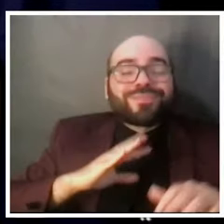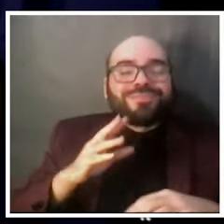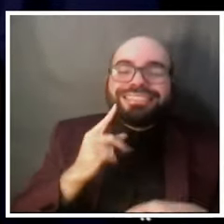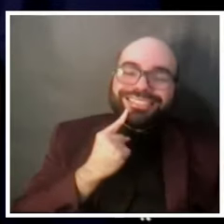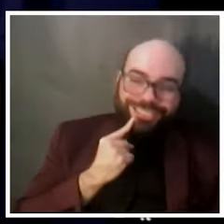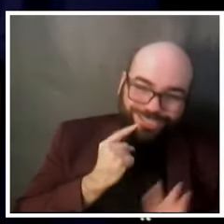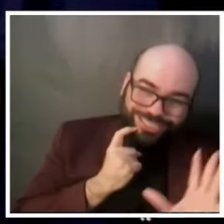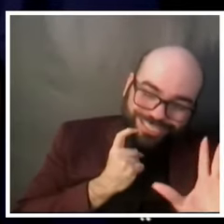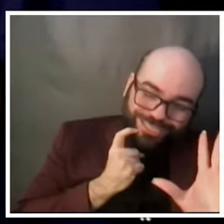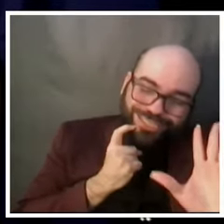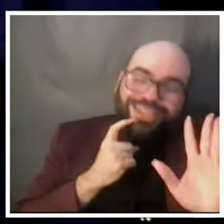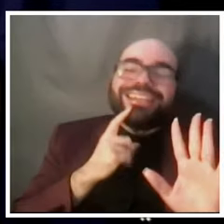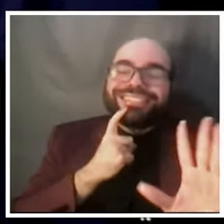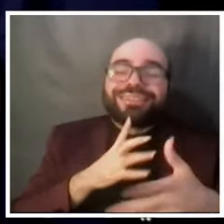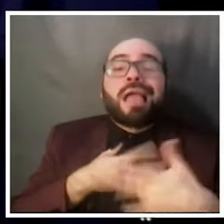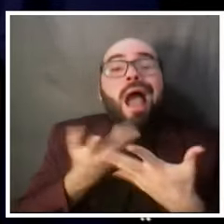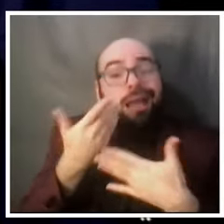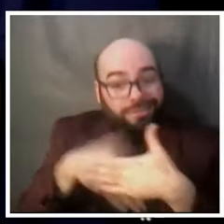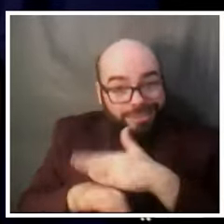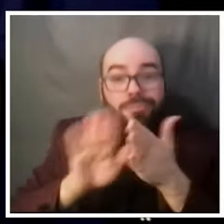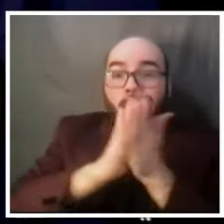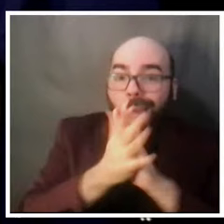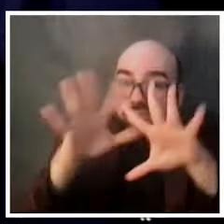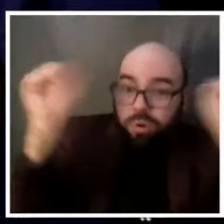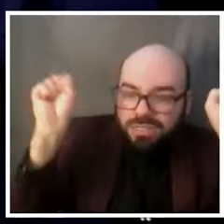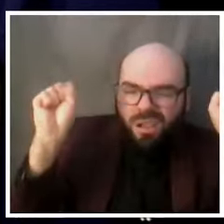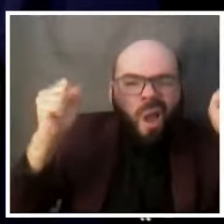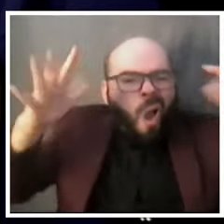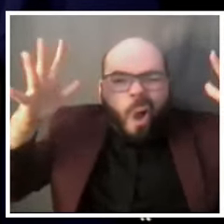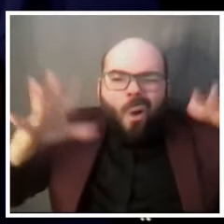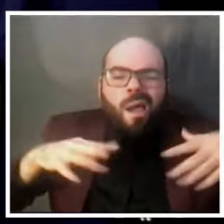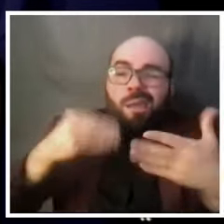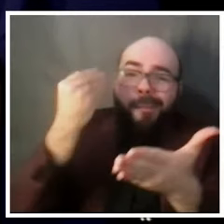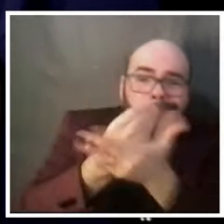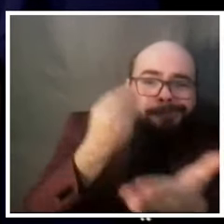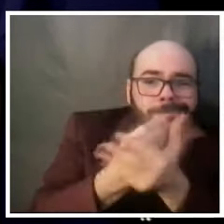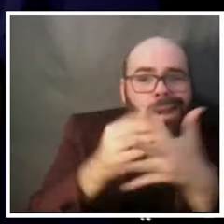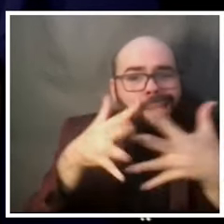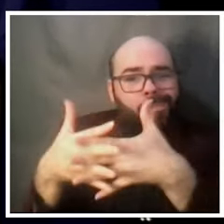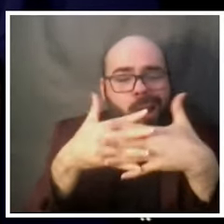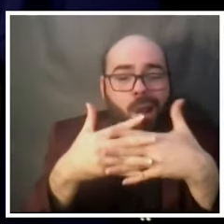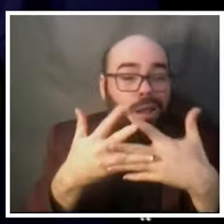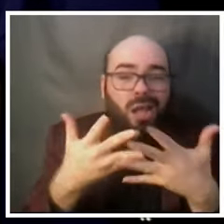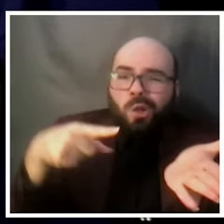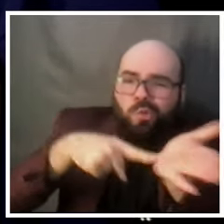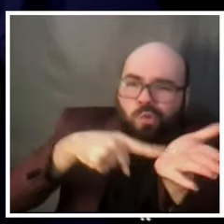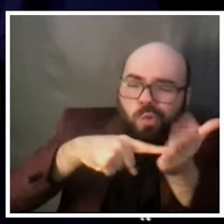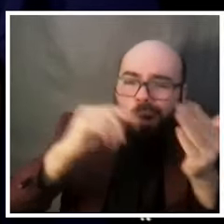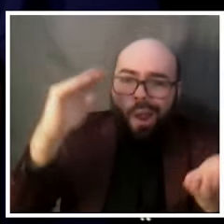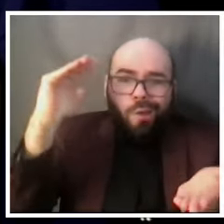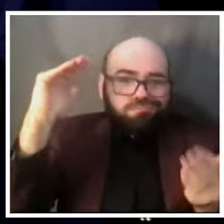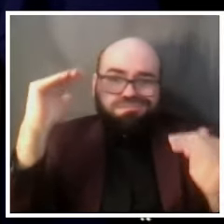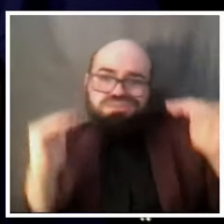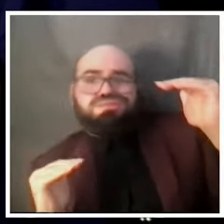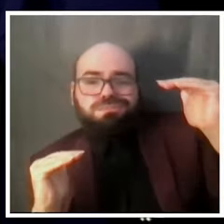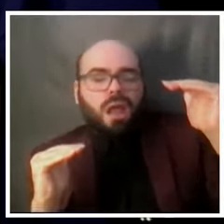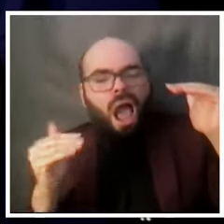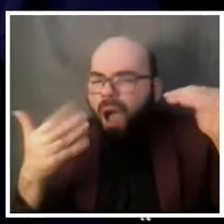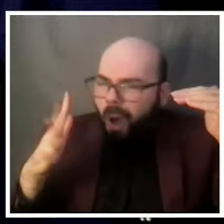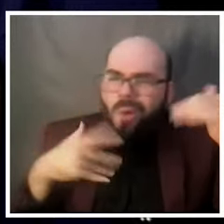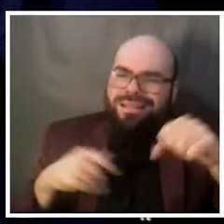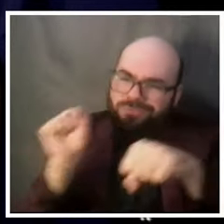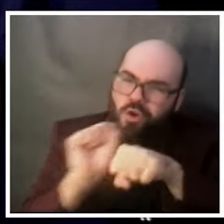already cut the federal deficit and all the stuff they talk about what we've done. And I'm going to be self-serving a little bit.